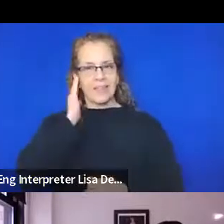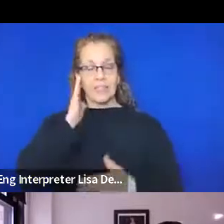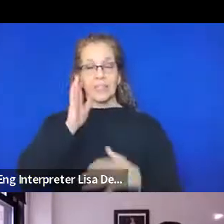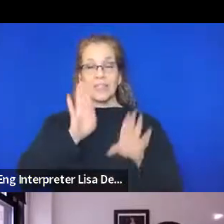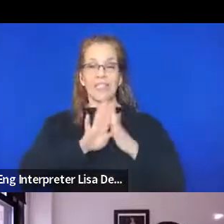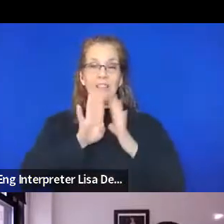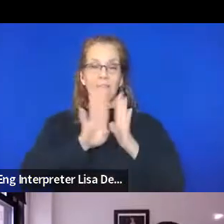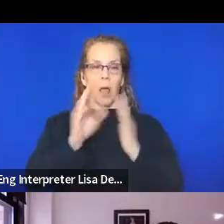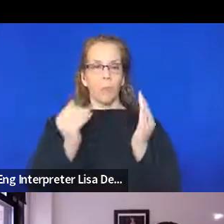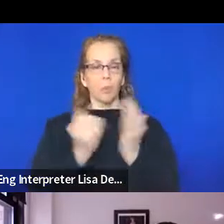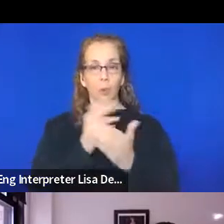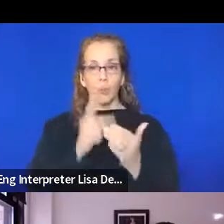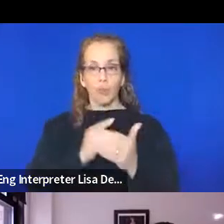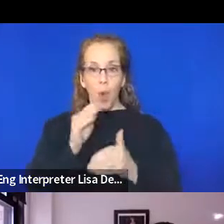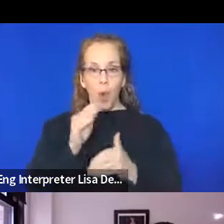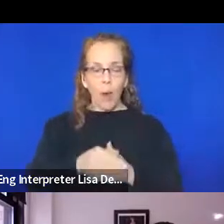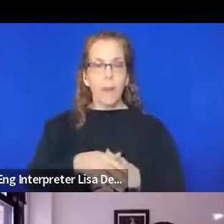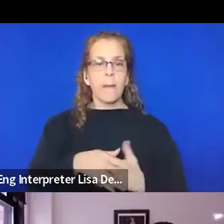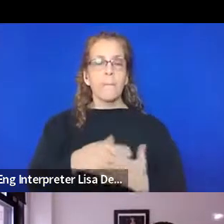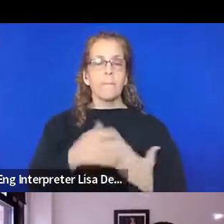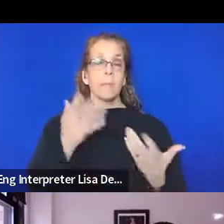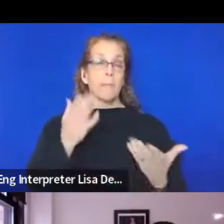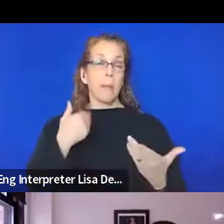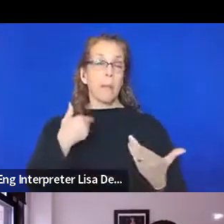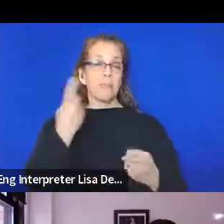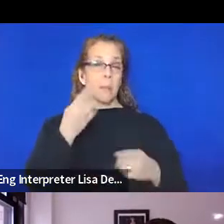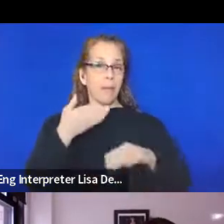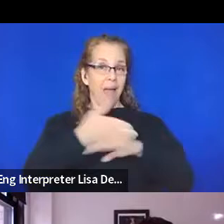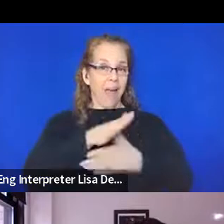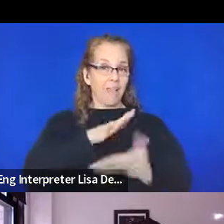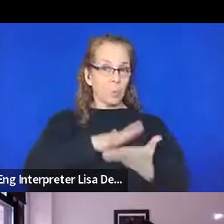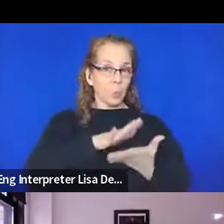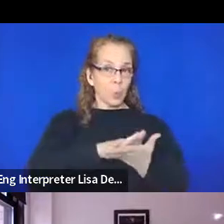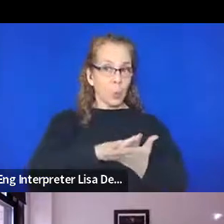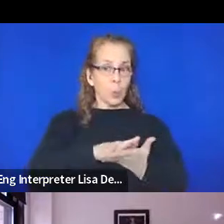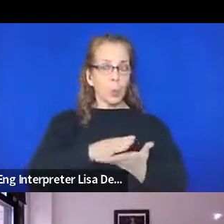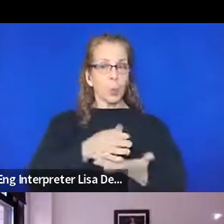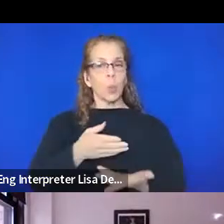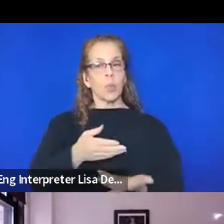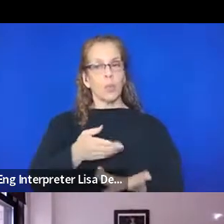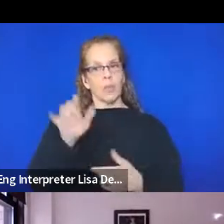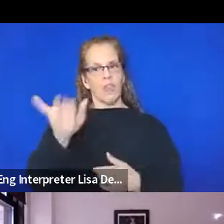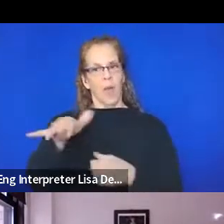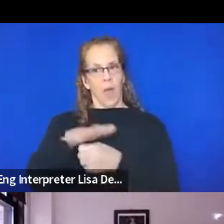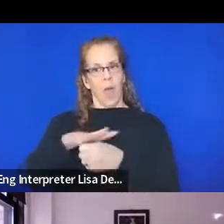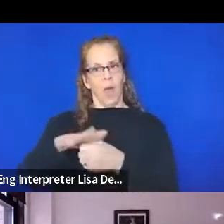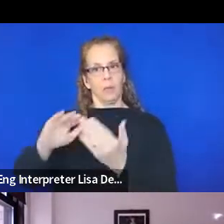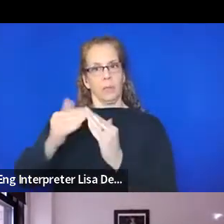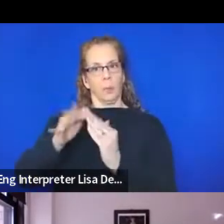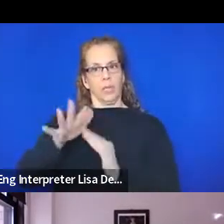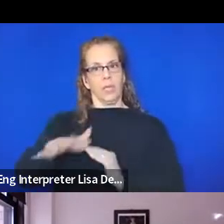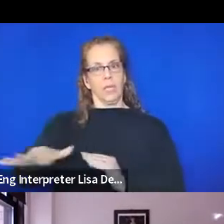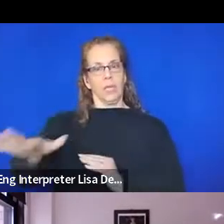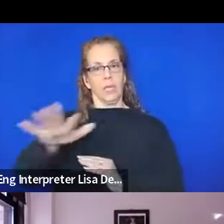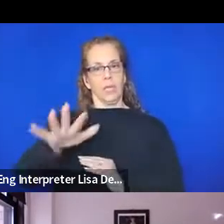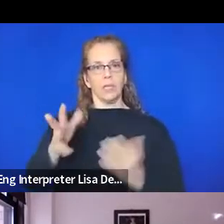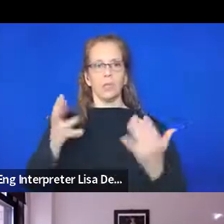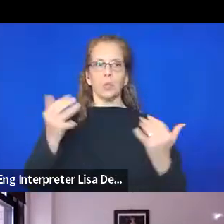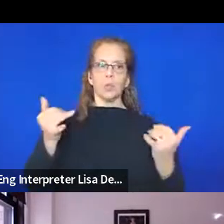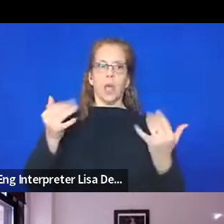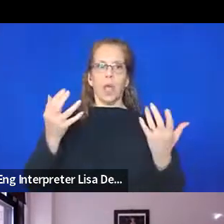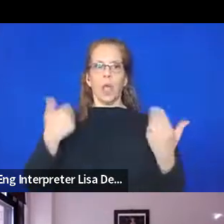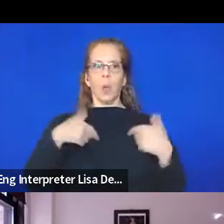types of programming. We're looking to do like an after school session there. And so by giving ourselves like the freedom to try